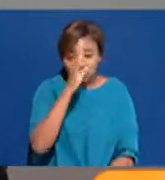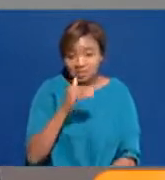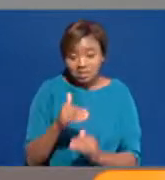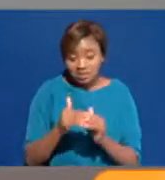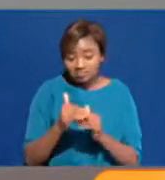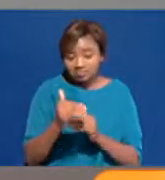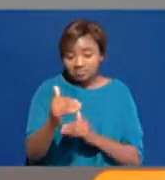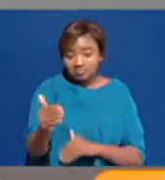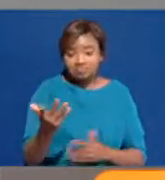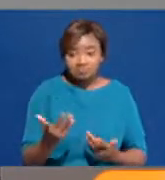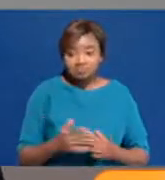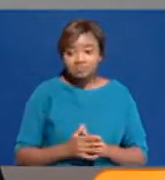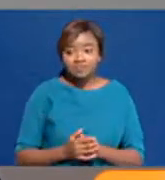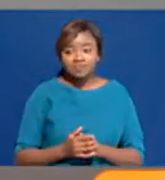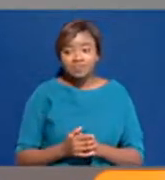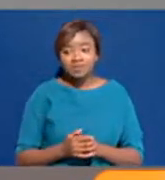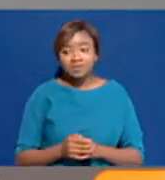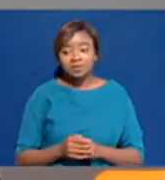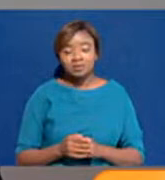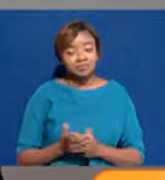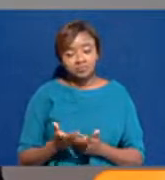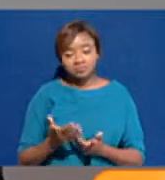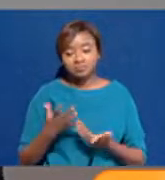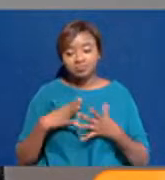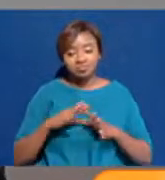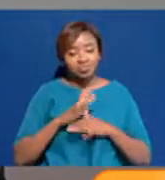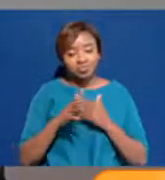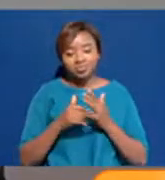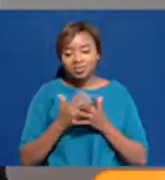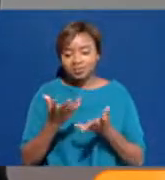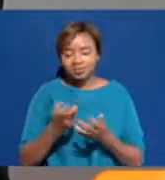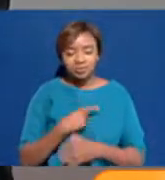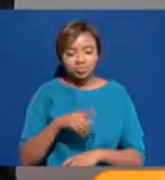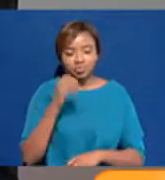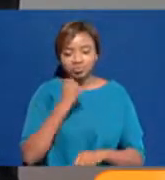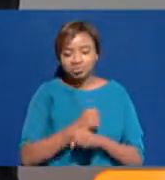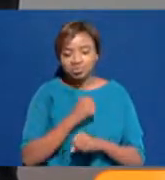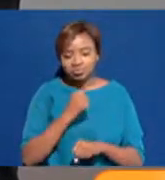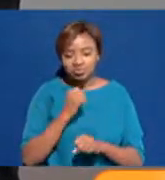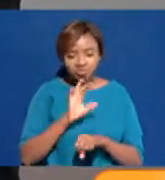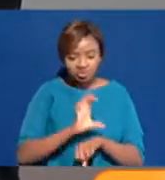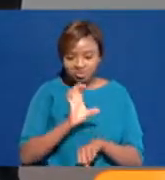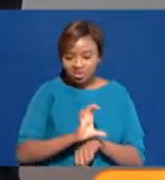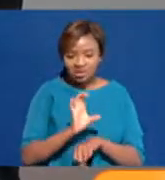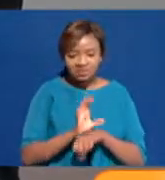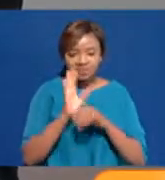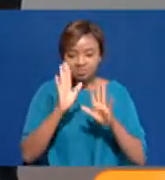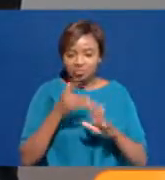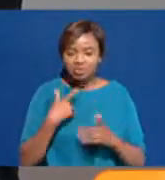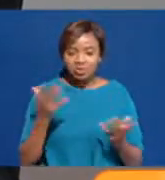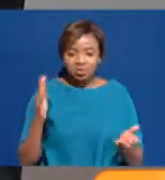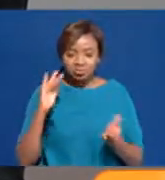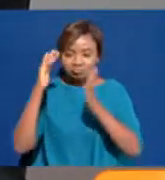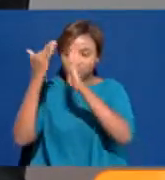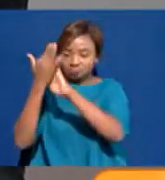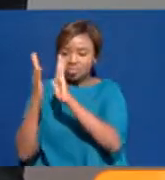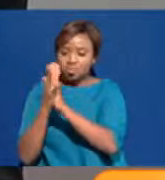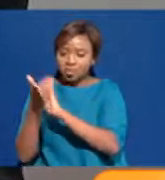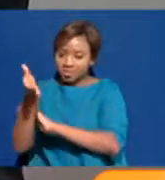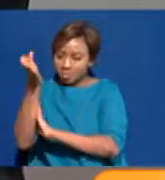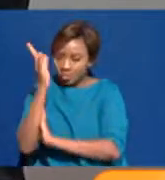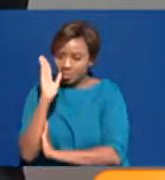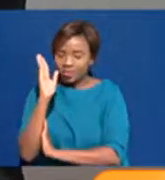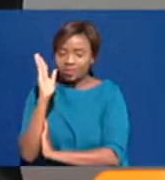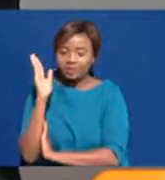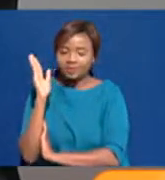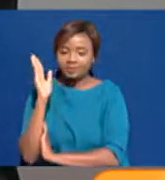part of their life. Everybody of us, let's attend, let's go to church, let's encounter God, but genuinely